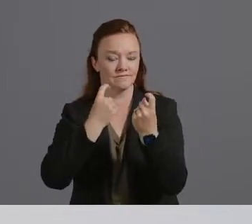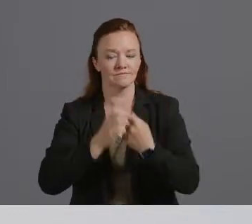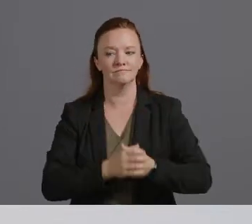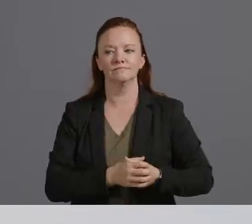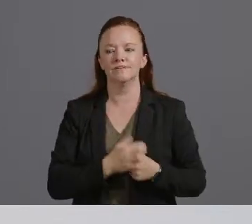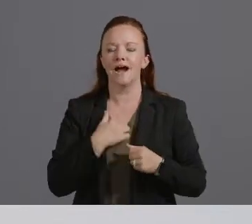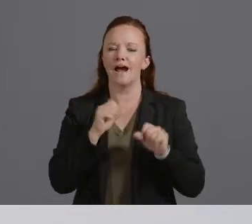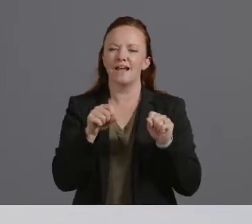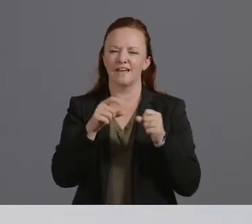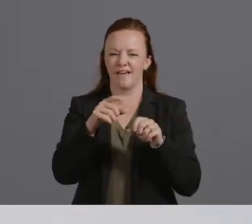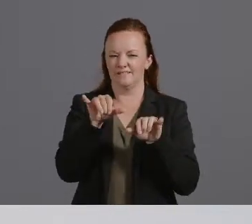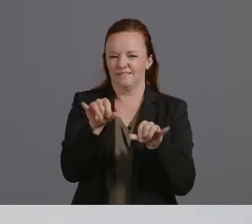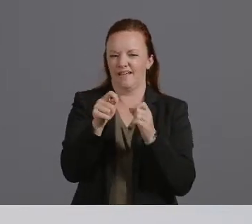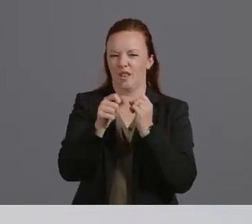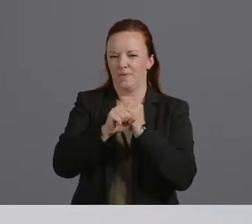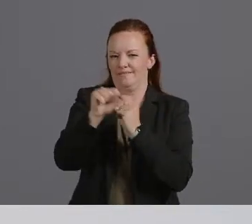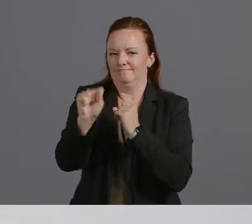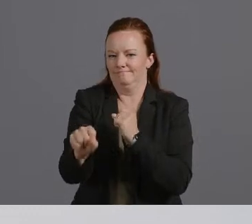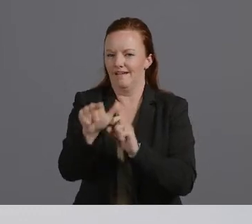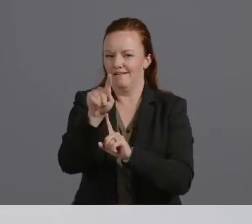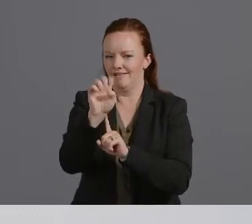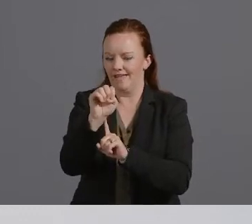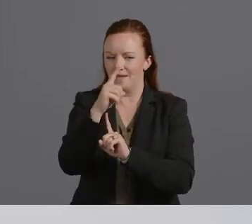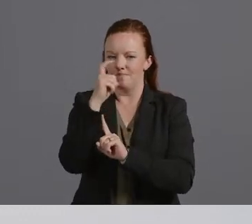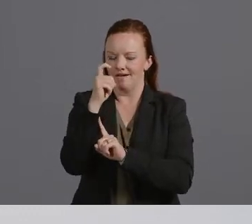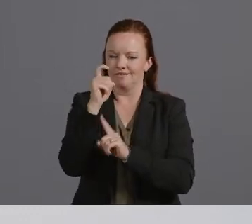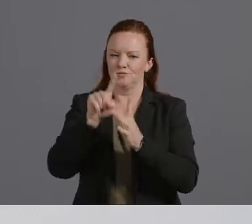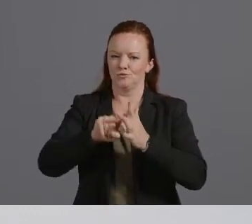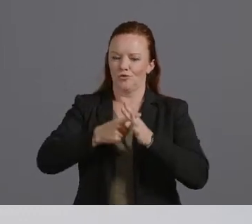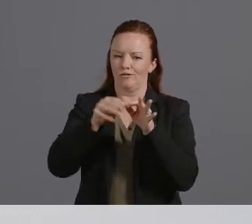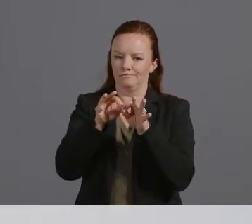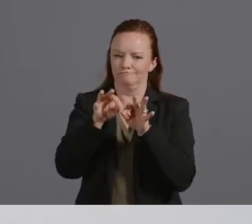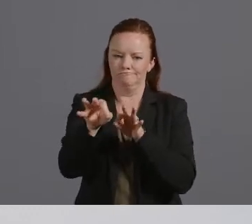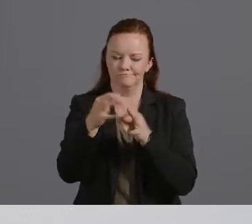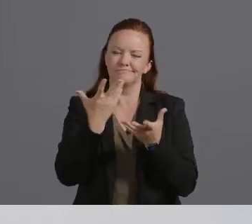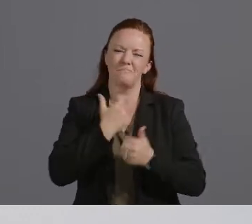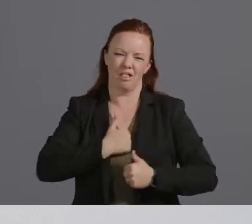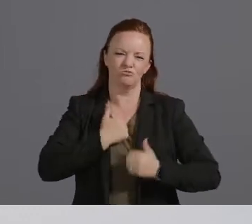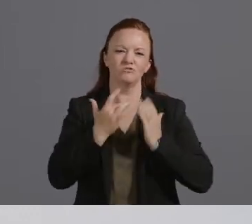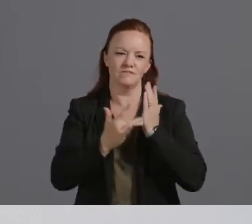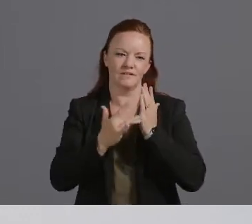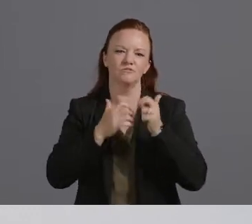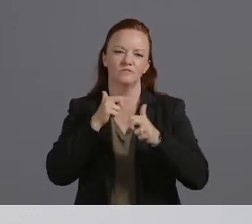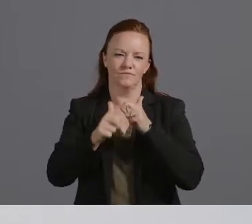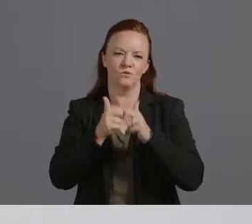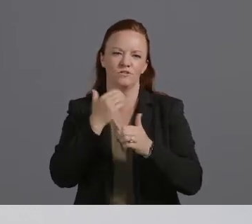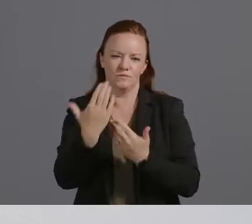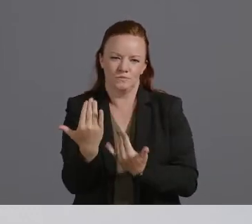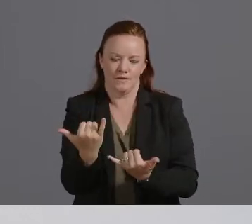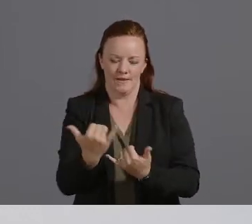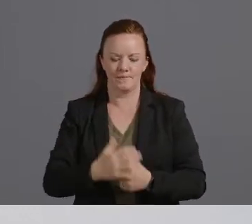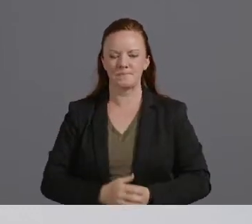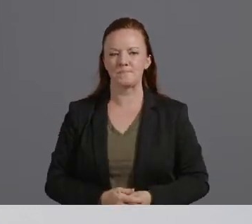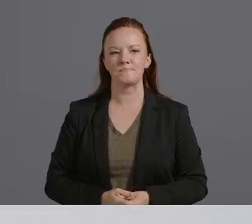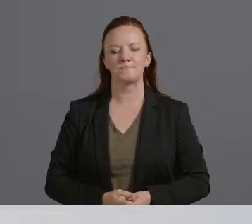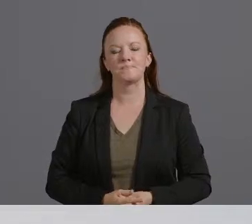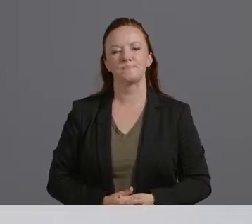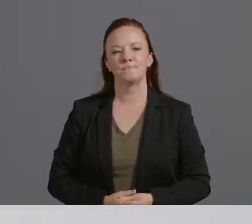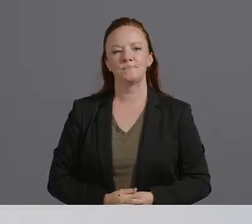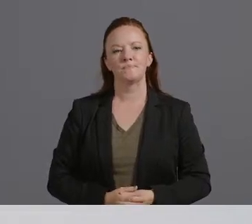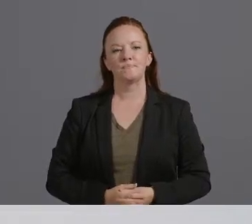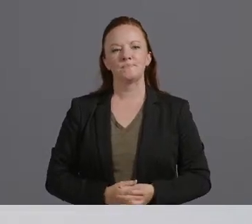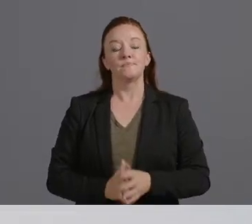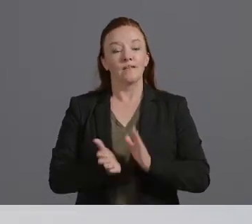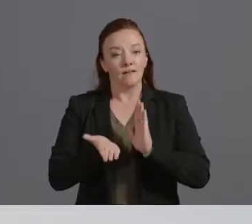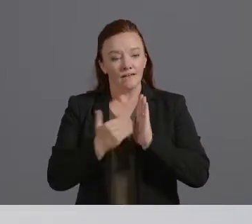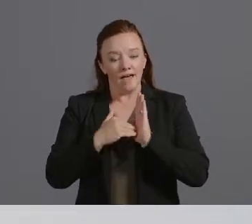stay a little bit later due to the delay in starting. And we apologize for the technical difficulties that we've had today. So